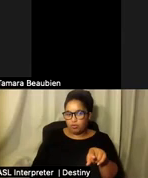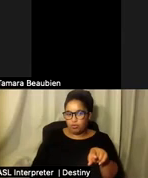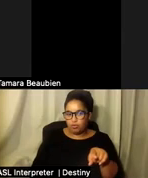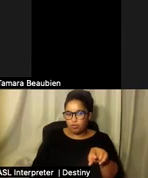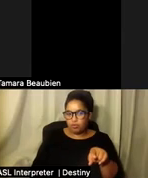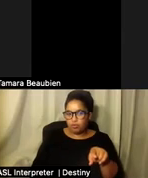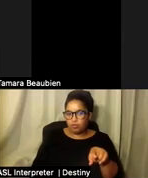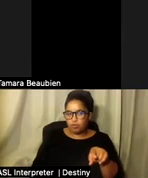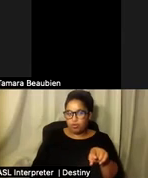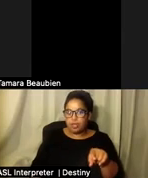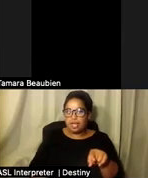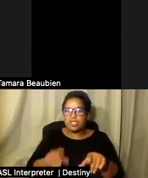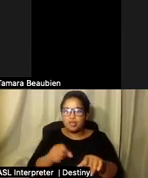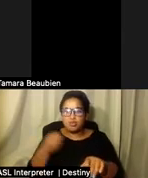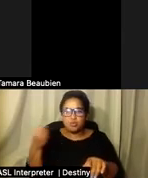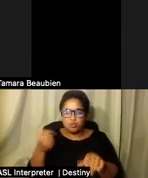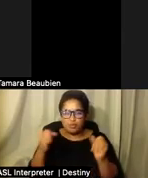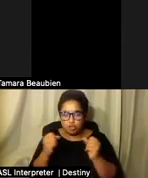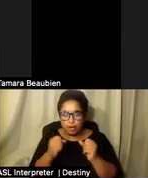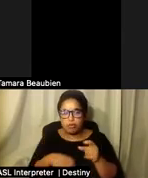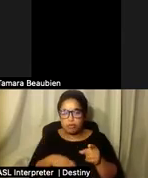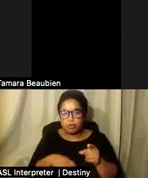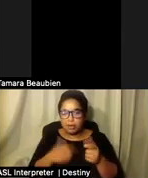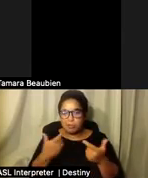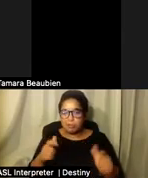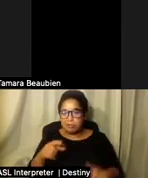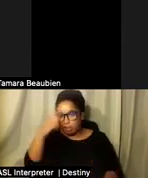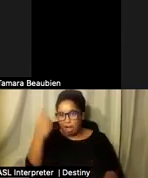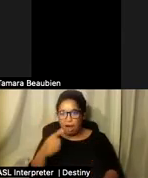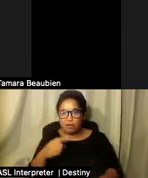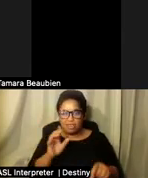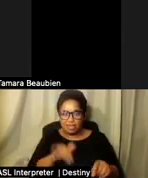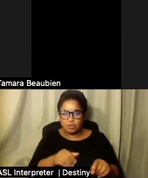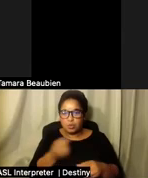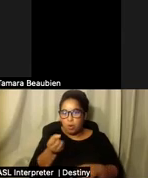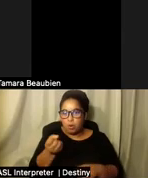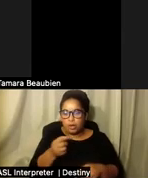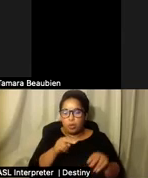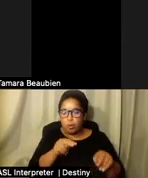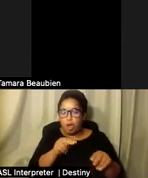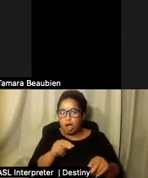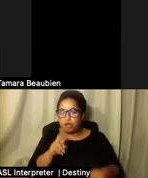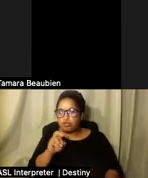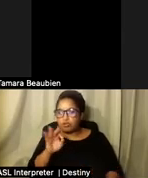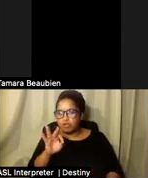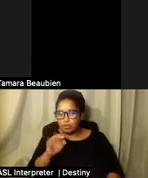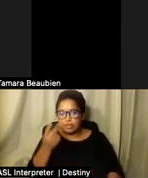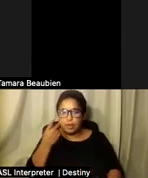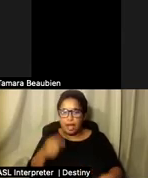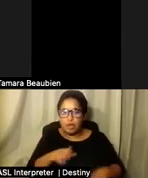the refrigerator, right there, that big black bracket. That's what's holding this in place. So pay attention to that refrigerator and watch what happens on a shake